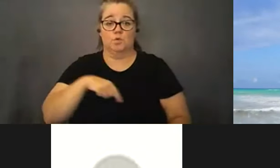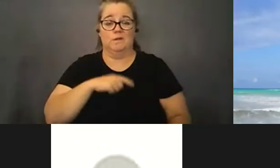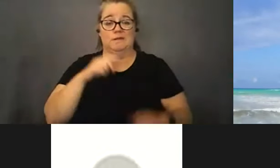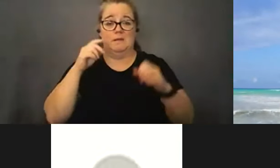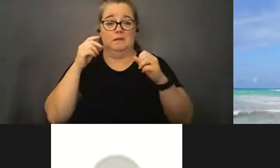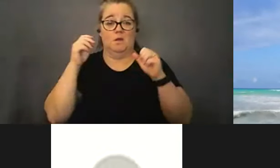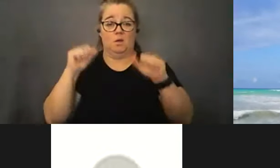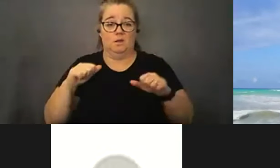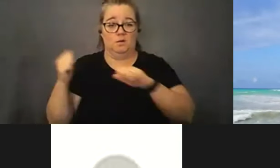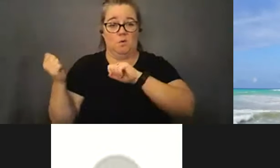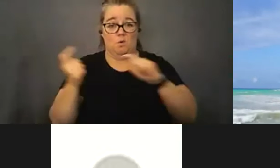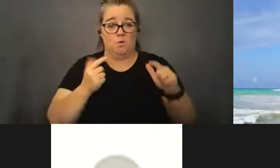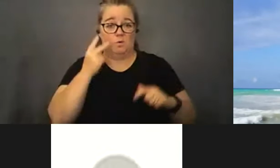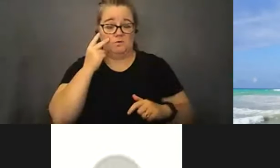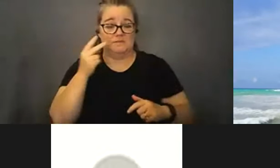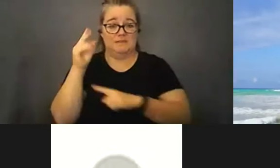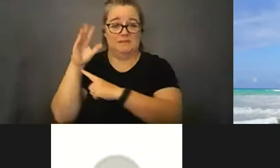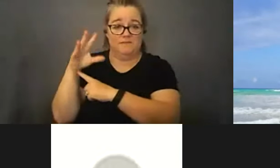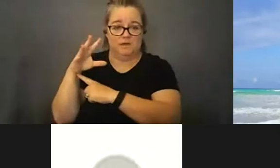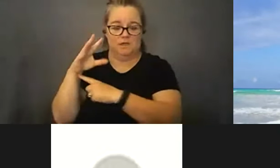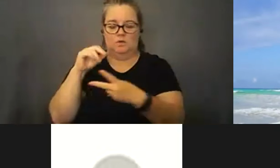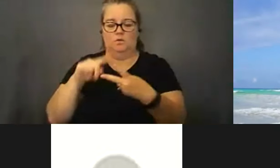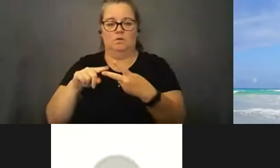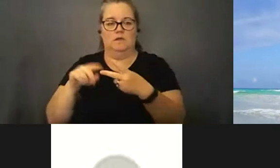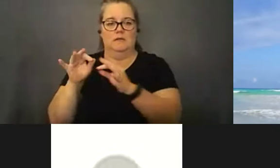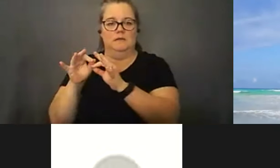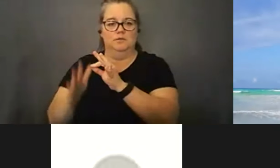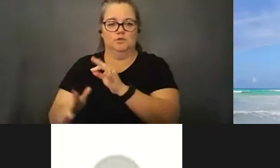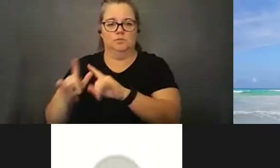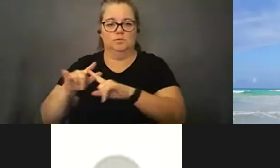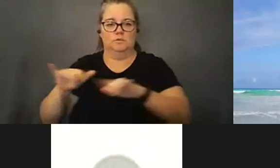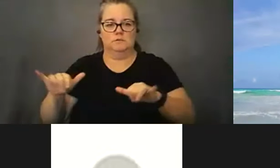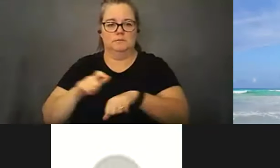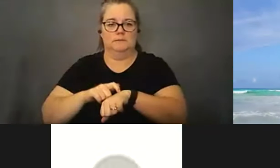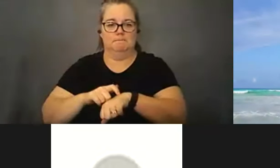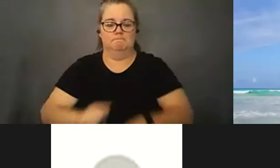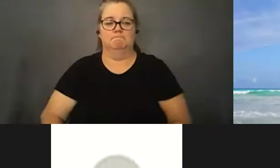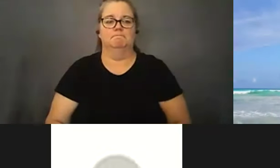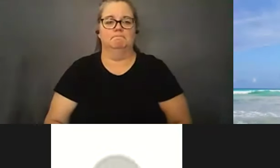video and the interpreter at the same time.